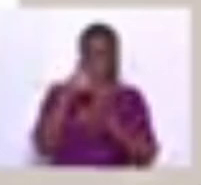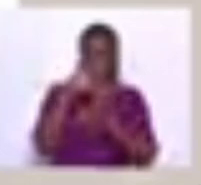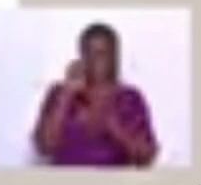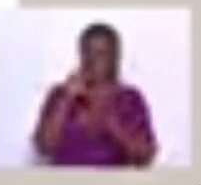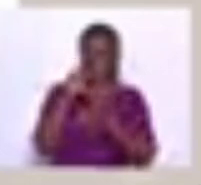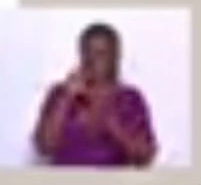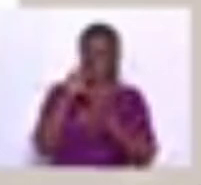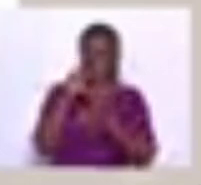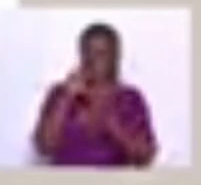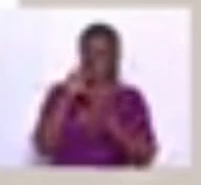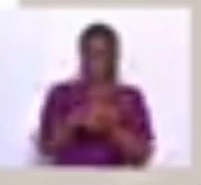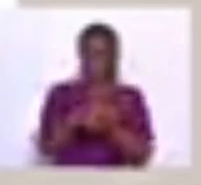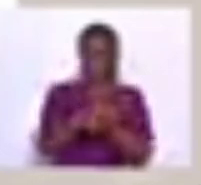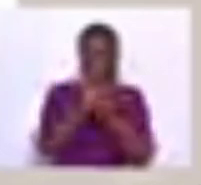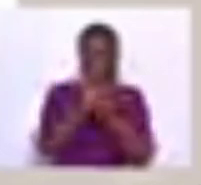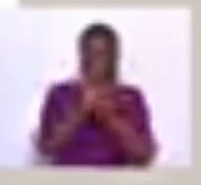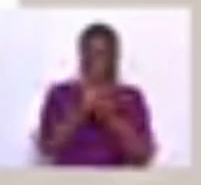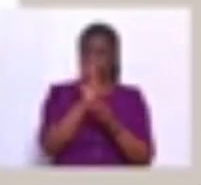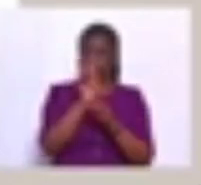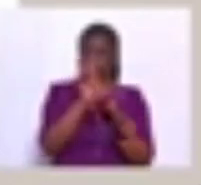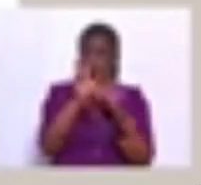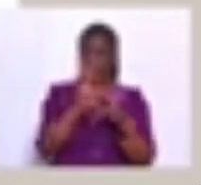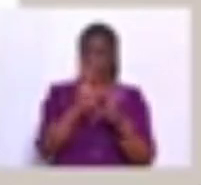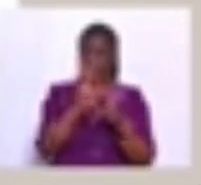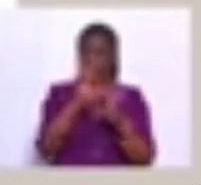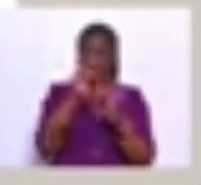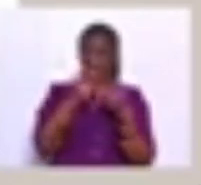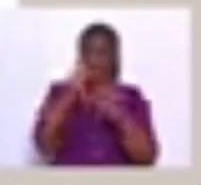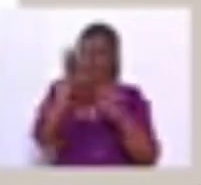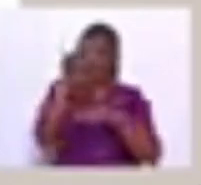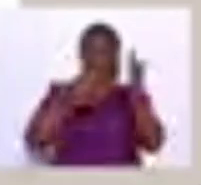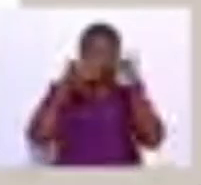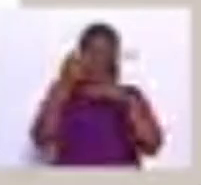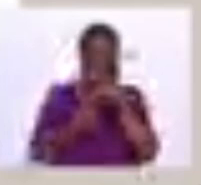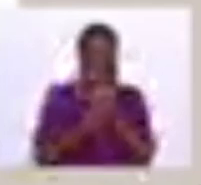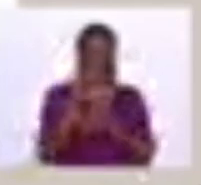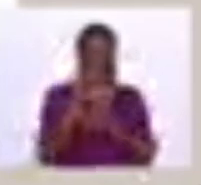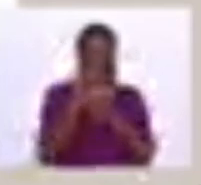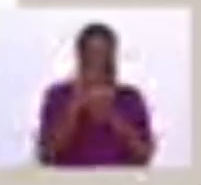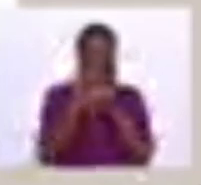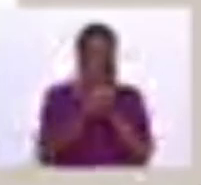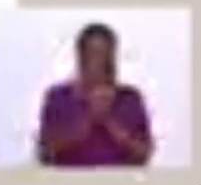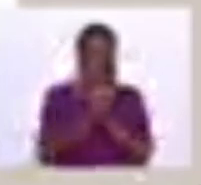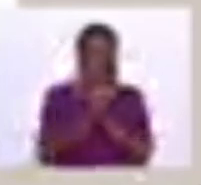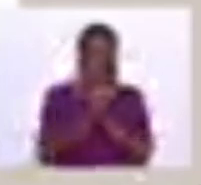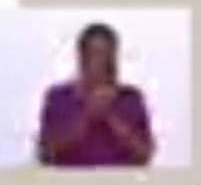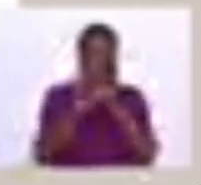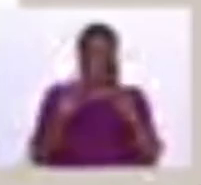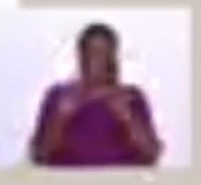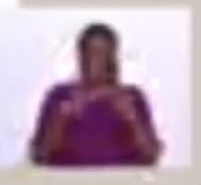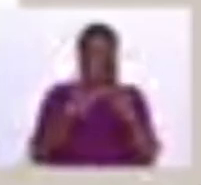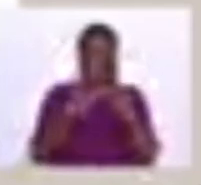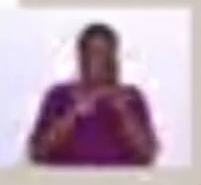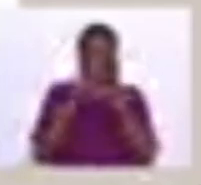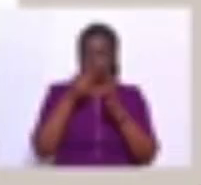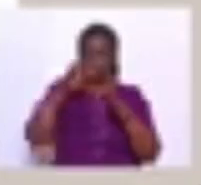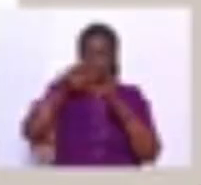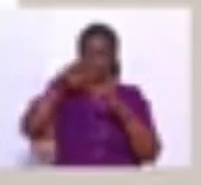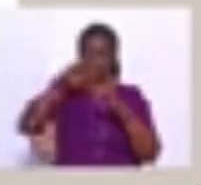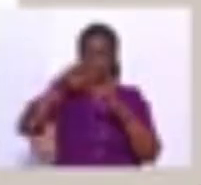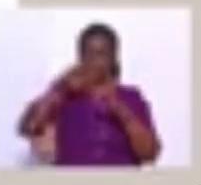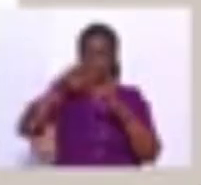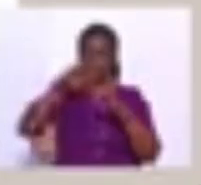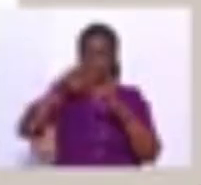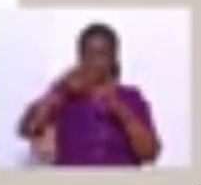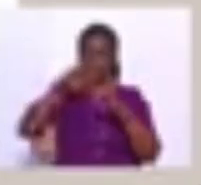haven't been watching, most universities are coming out with studies now that the more red meat you eat, you increase your risk of bowel cancer.